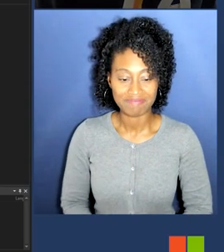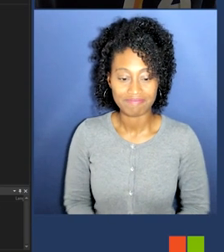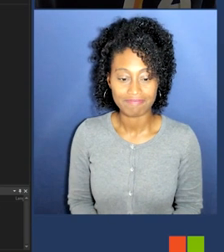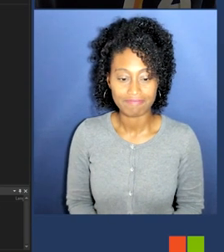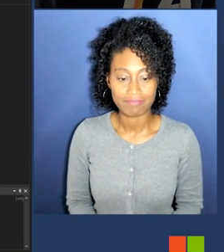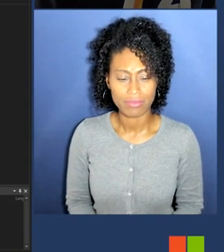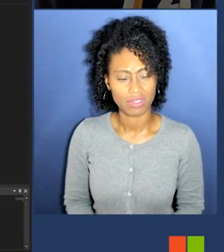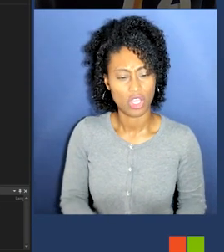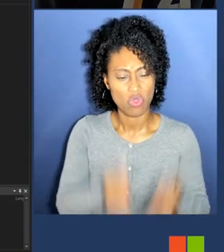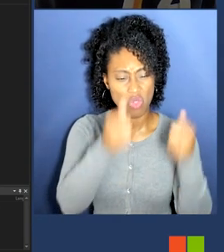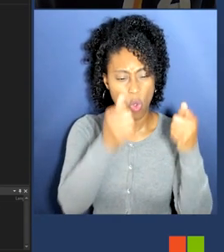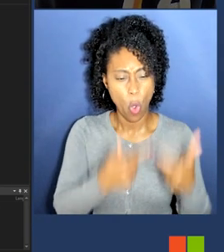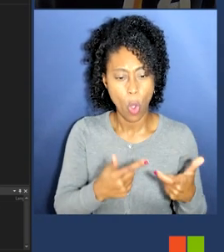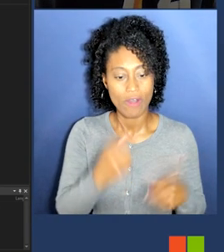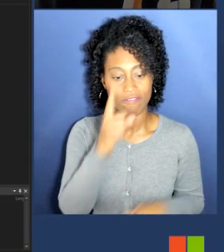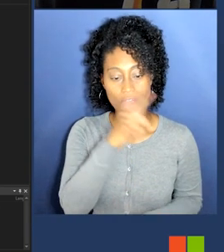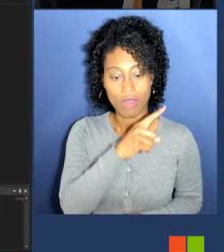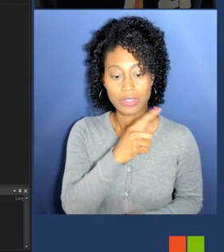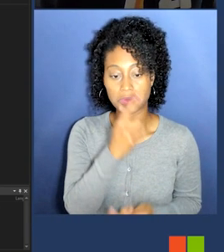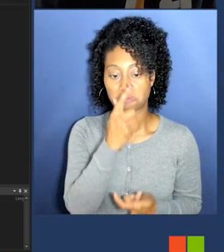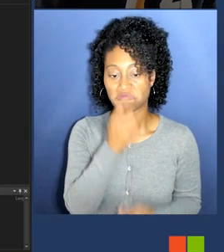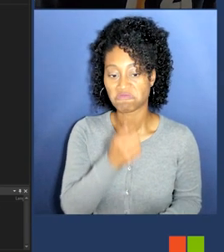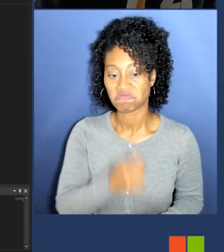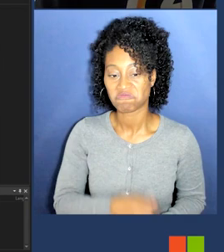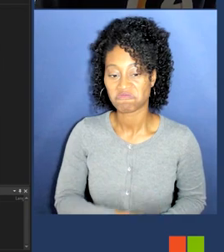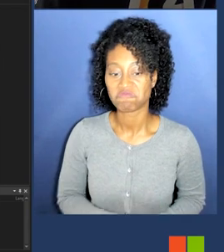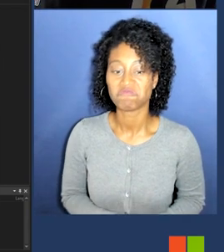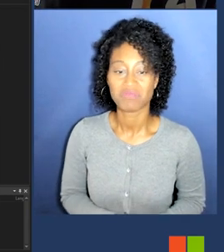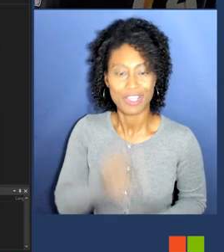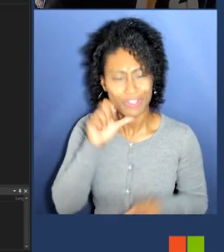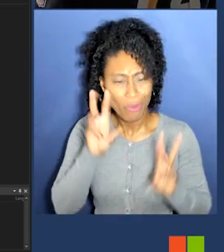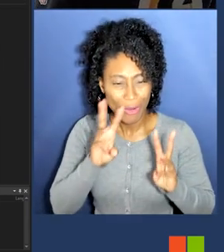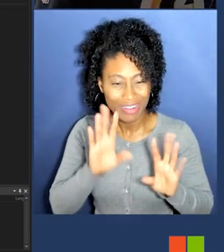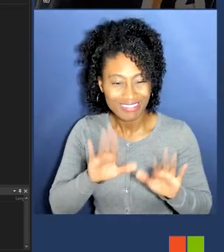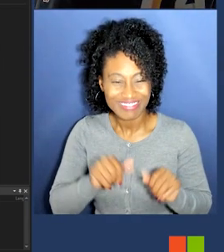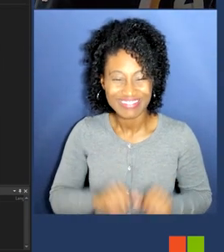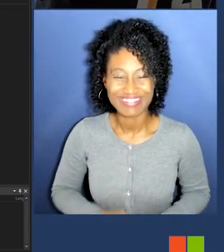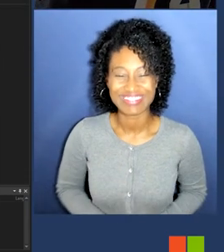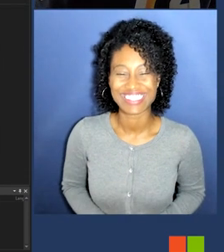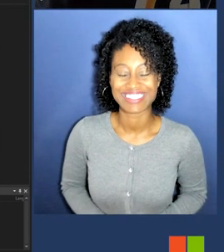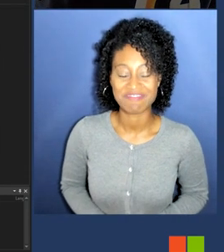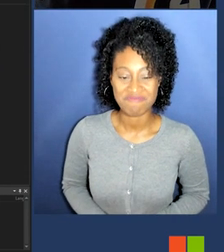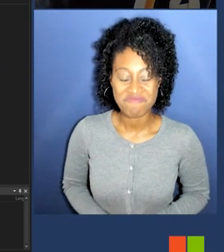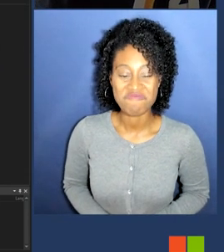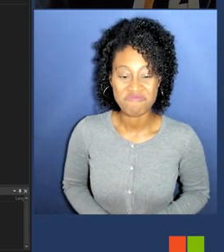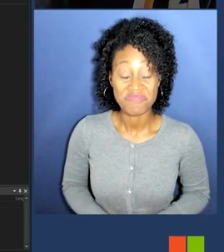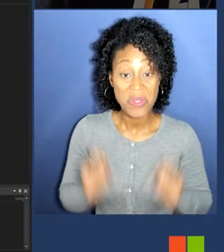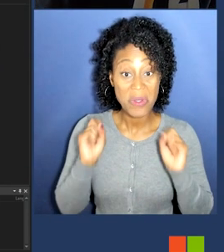They're all false. Interesting. Okay. No one wins. Okay.